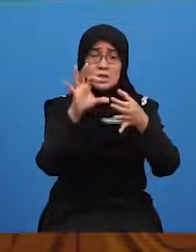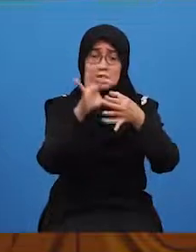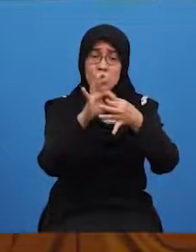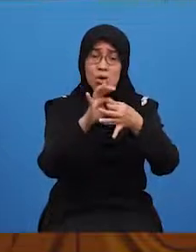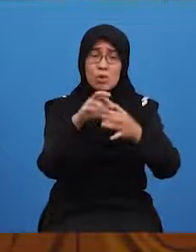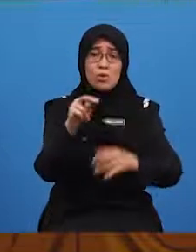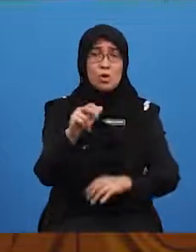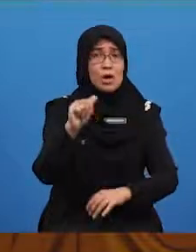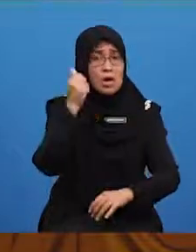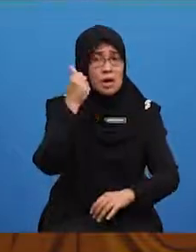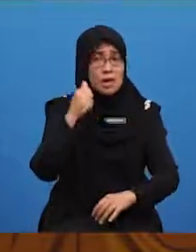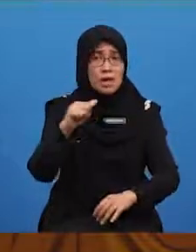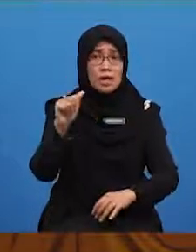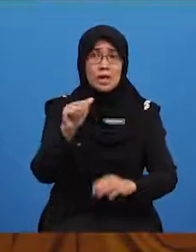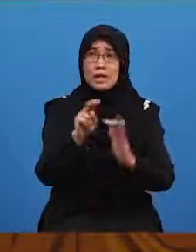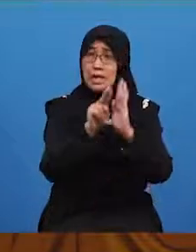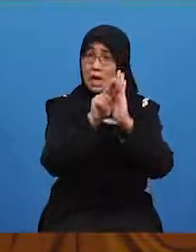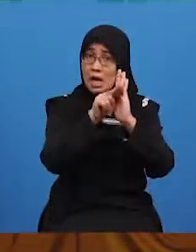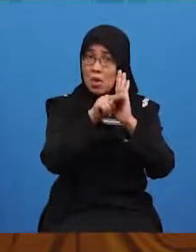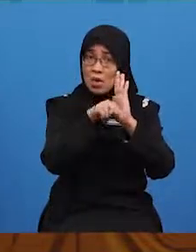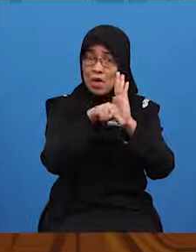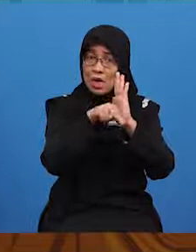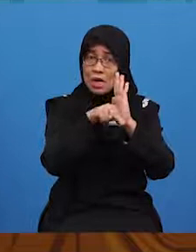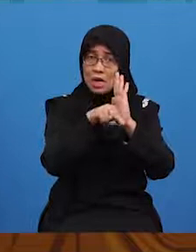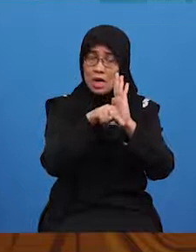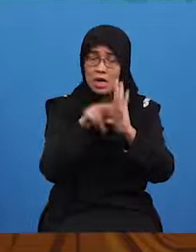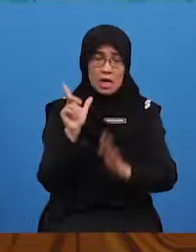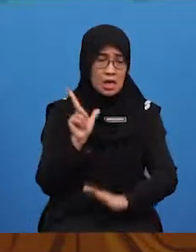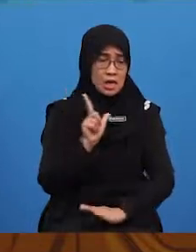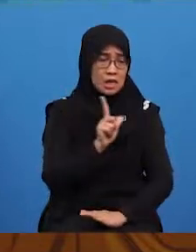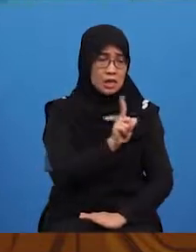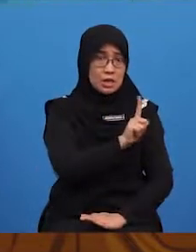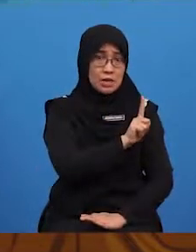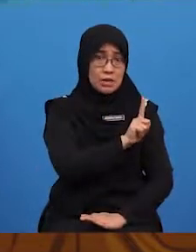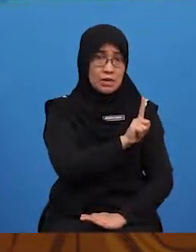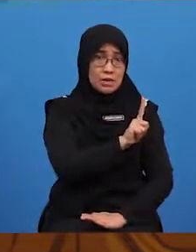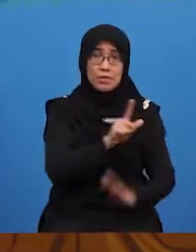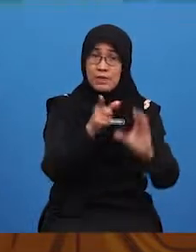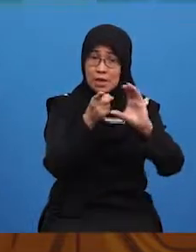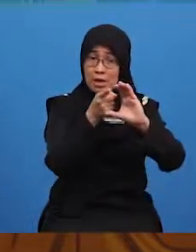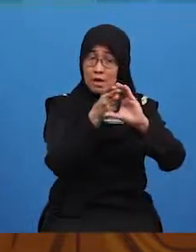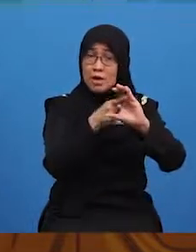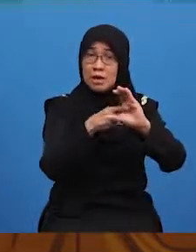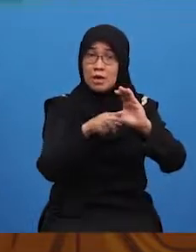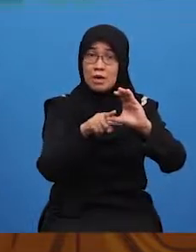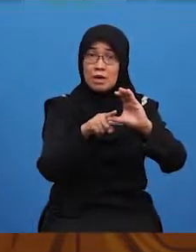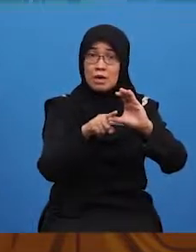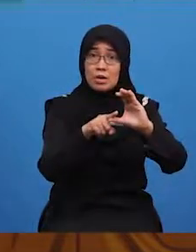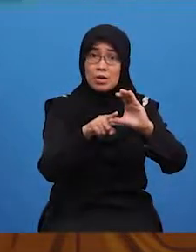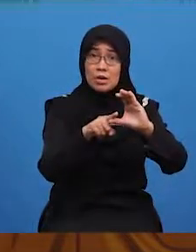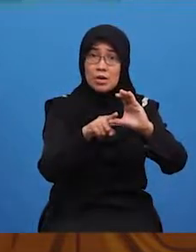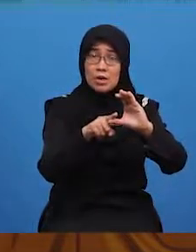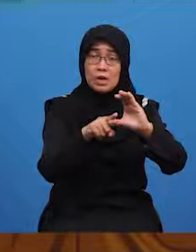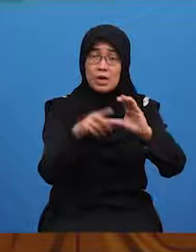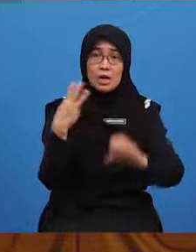15 minutes of an hour and we are using the left hand side of the clock, we will use